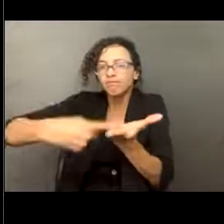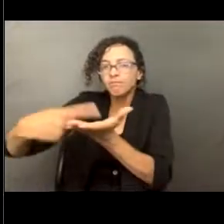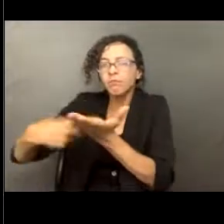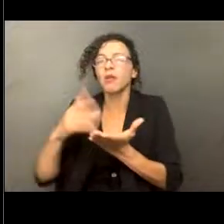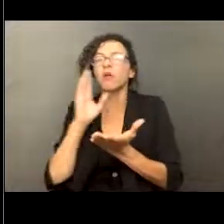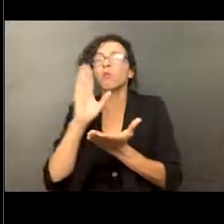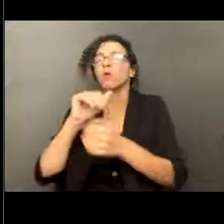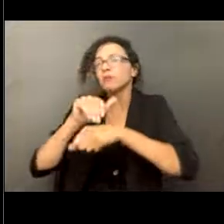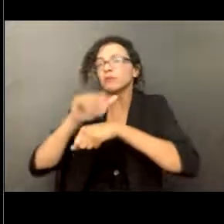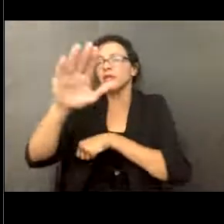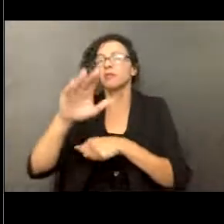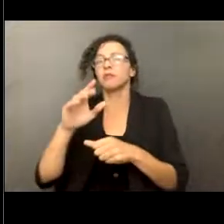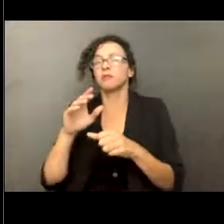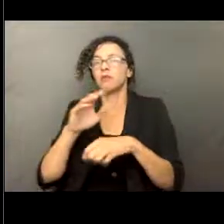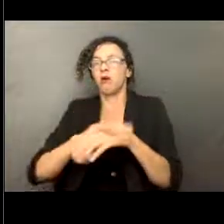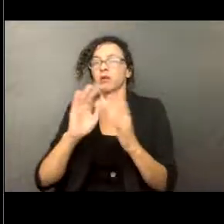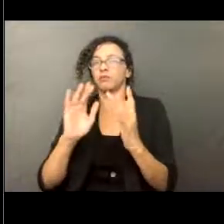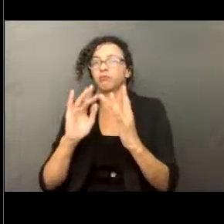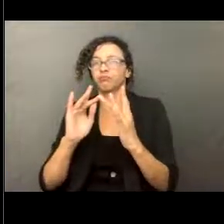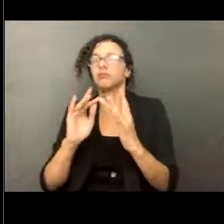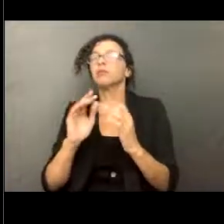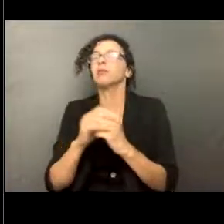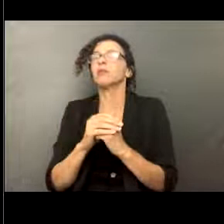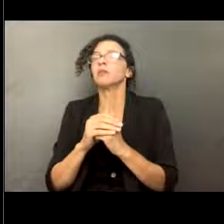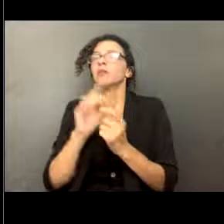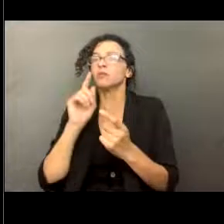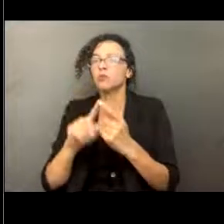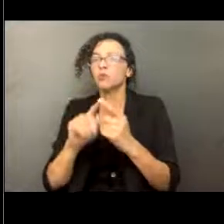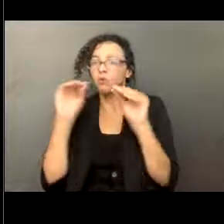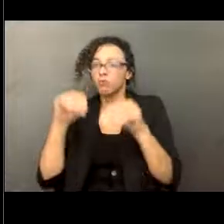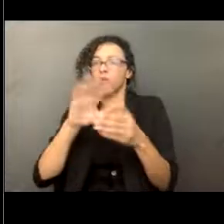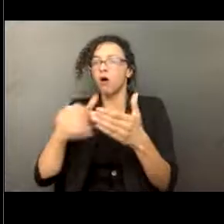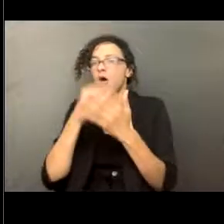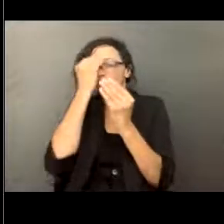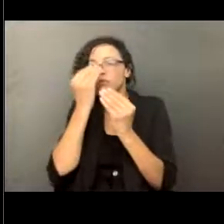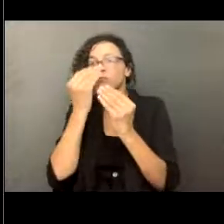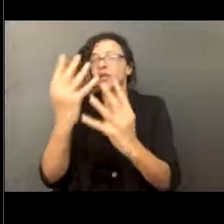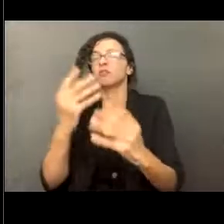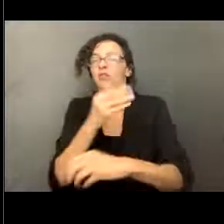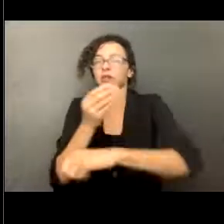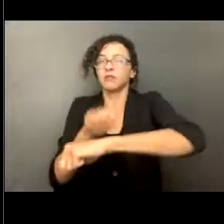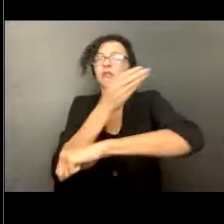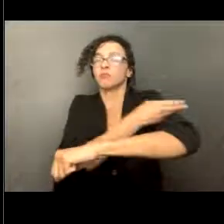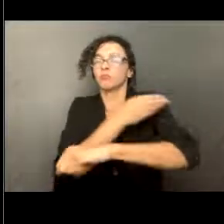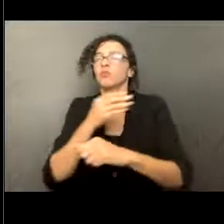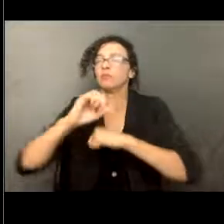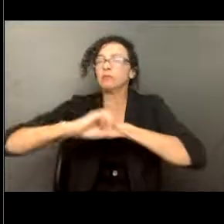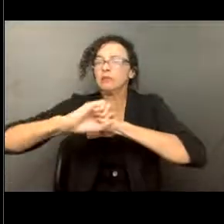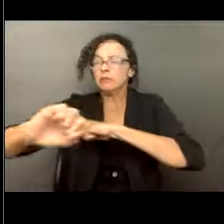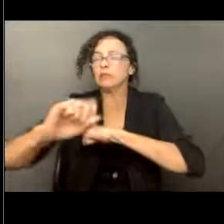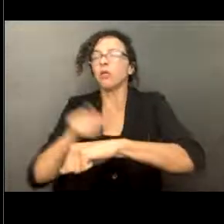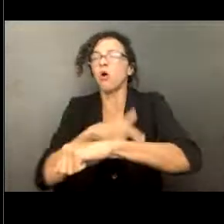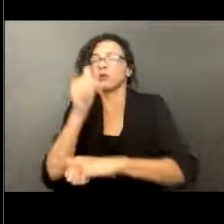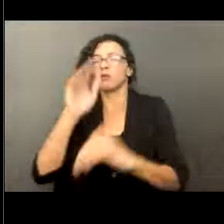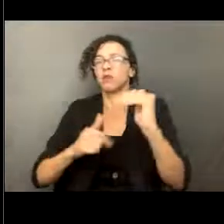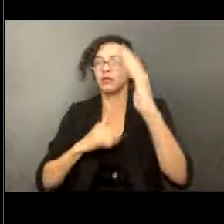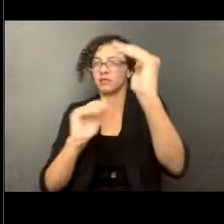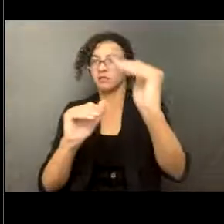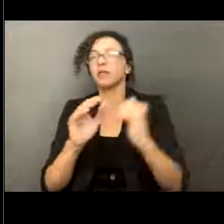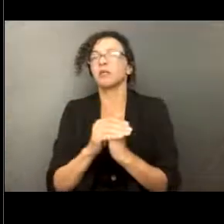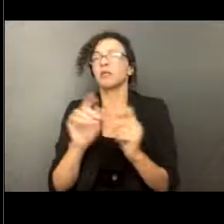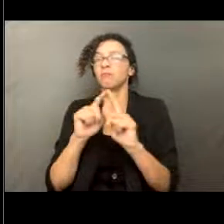all put in and approved took a little longer than I anticipated, but we'll have this to you digitally. Hopefully it's a living document that we can adjust as needed